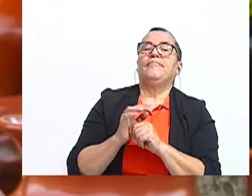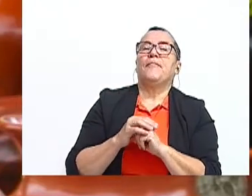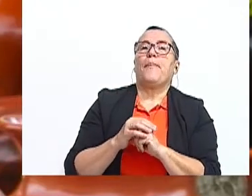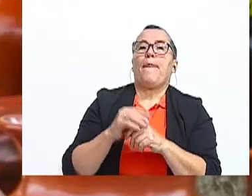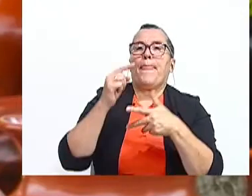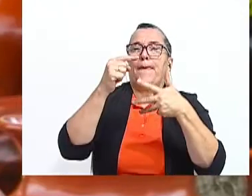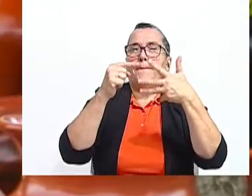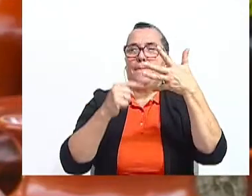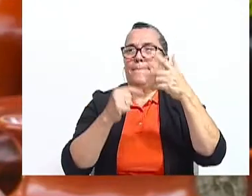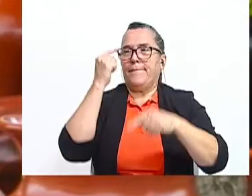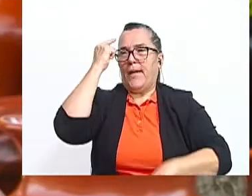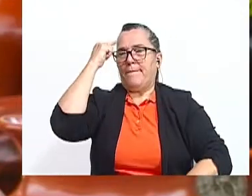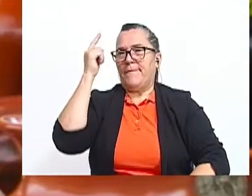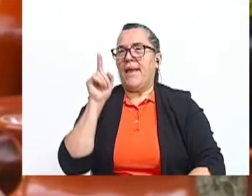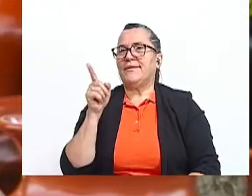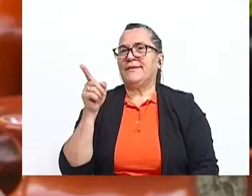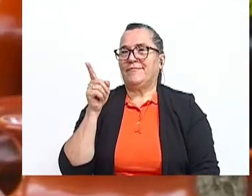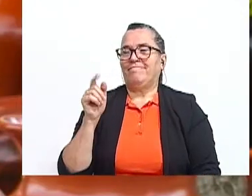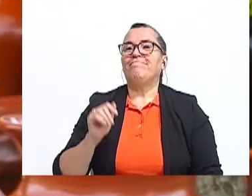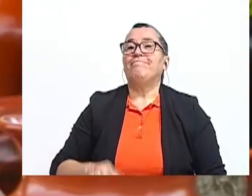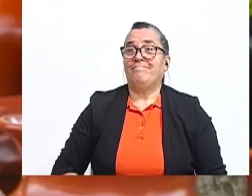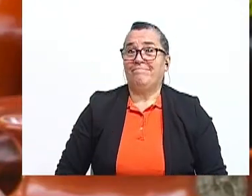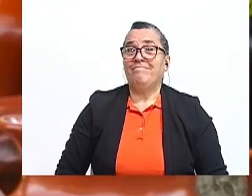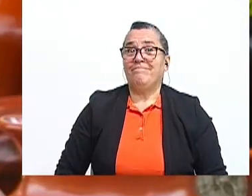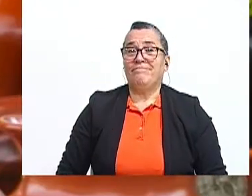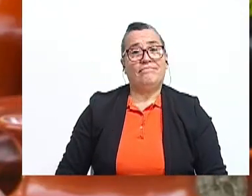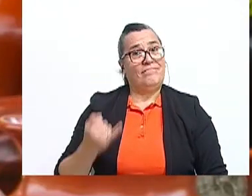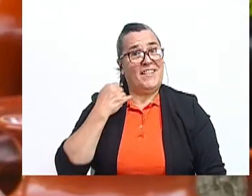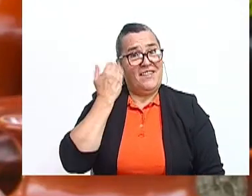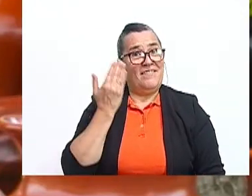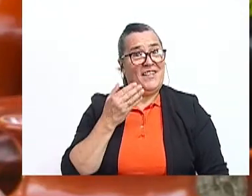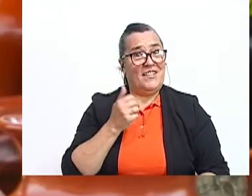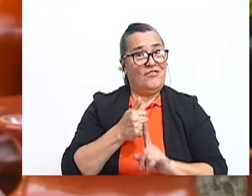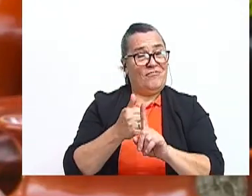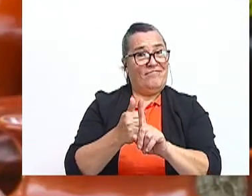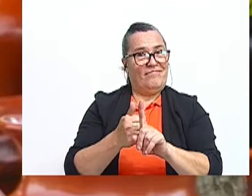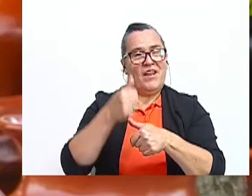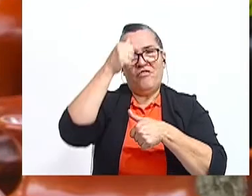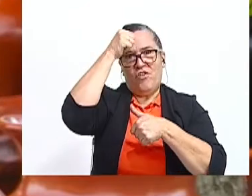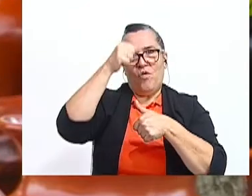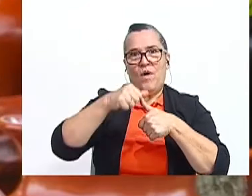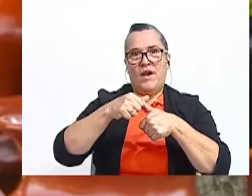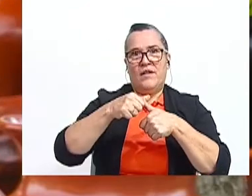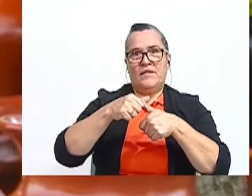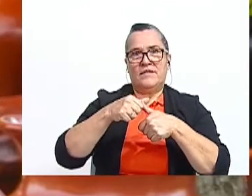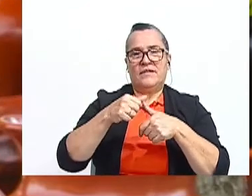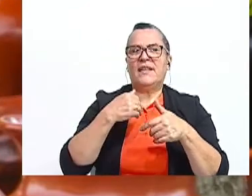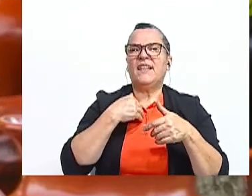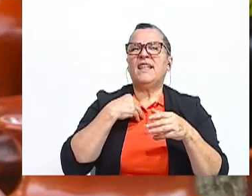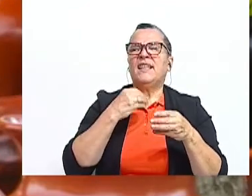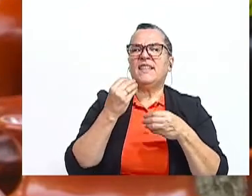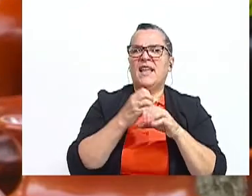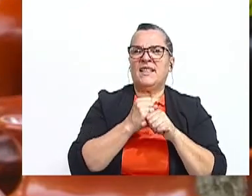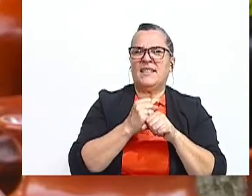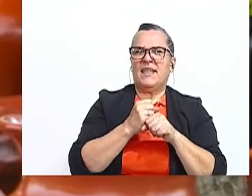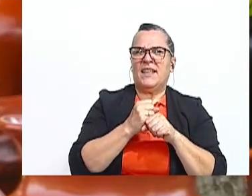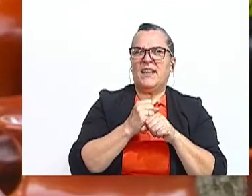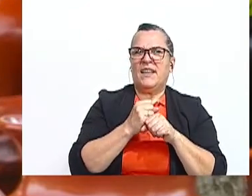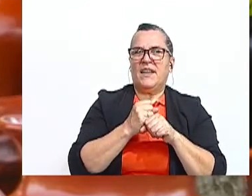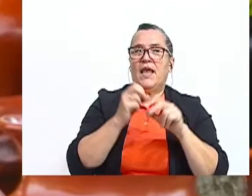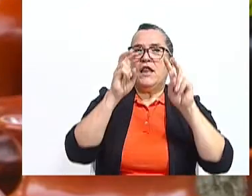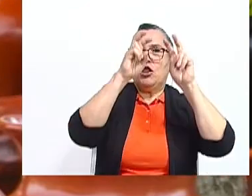Okay, what do you think about this? Easy to follow, right? Remember that we have, what do you have to do? Well, you are going to include a